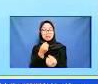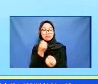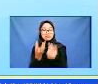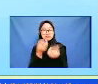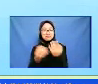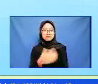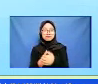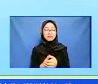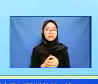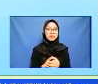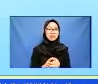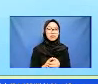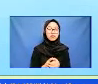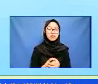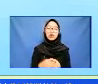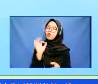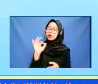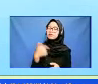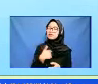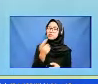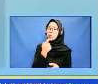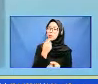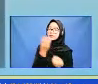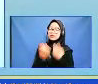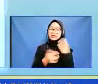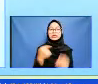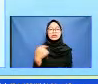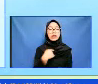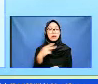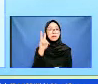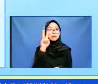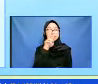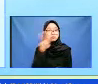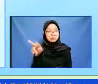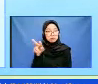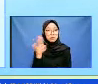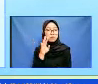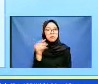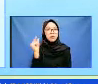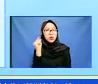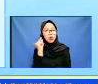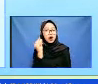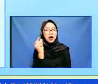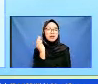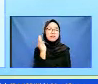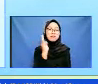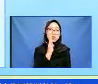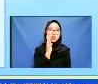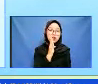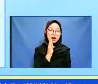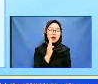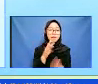the women, youth, and also indigenous community, the involvement of those groups are